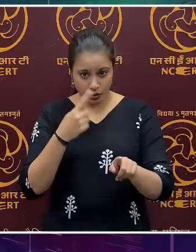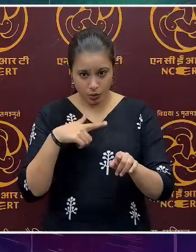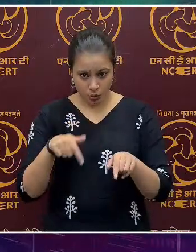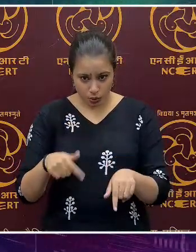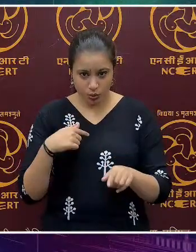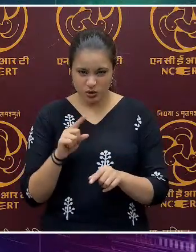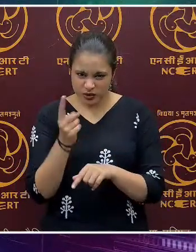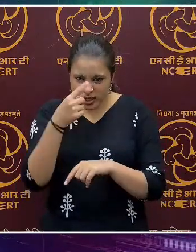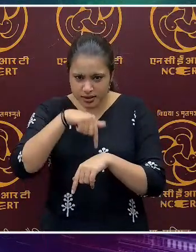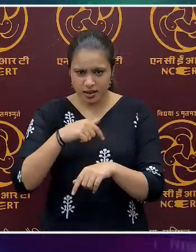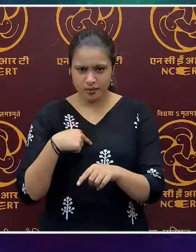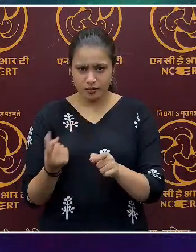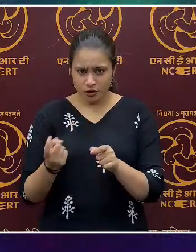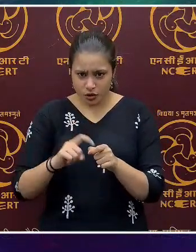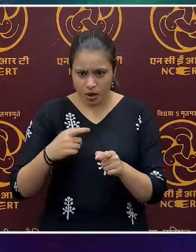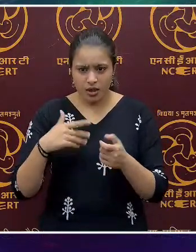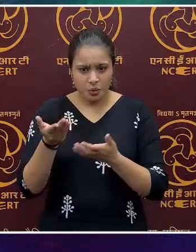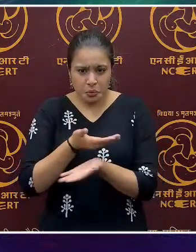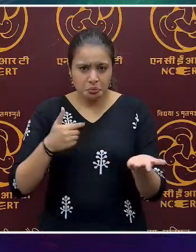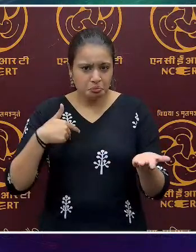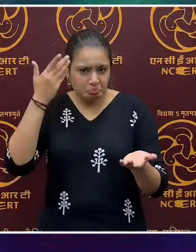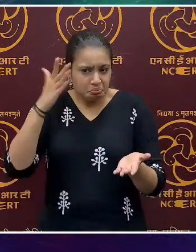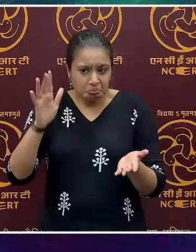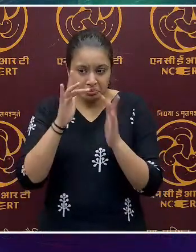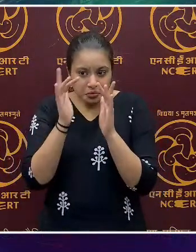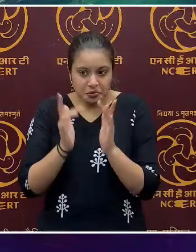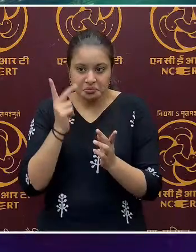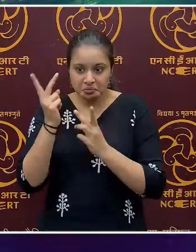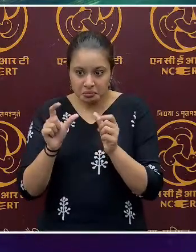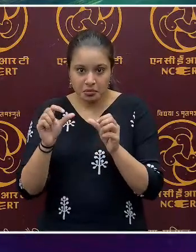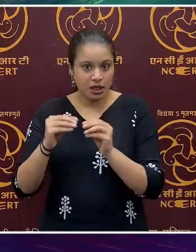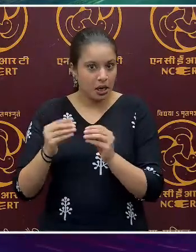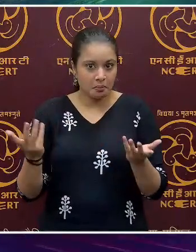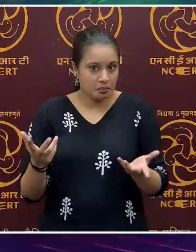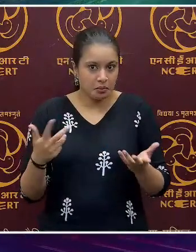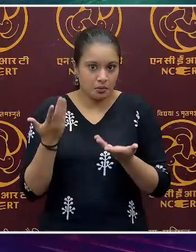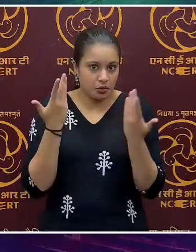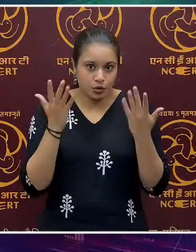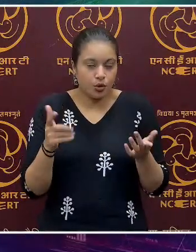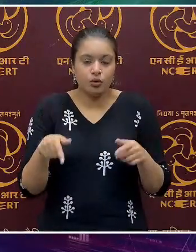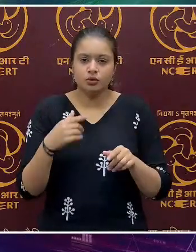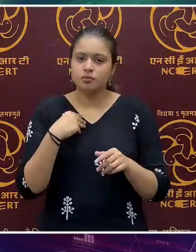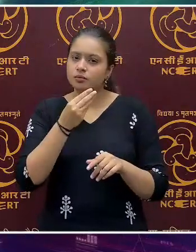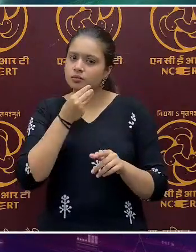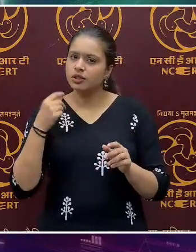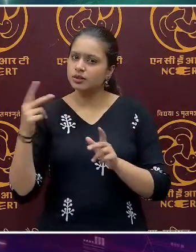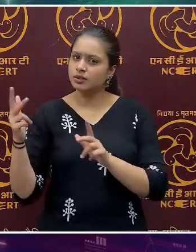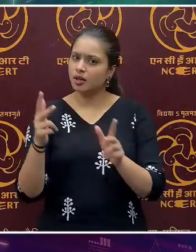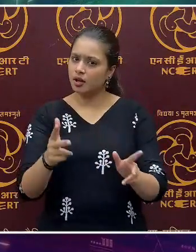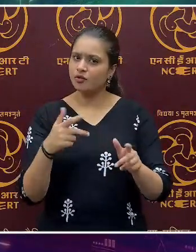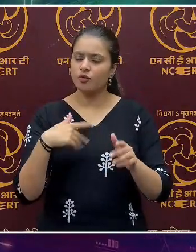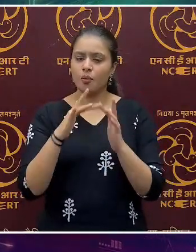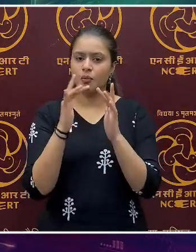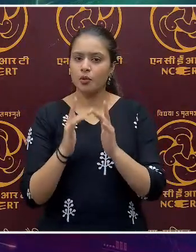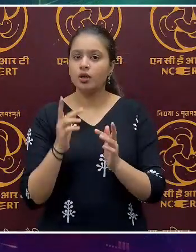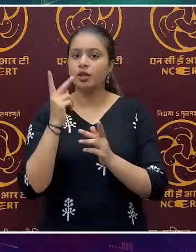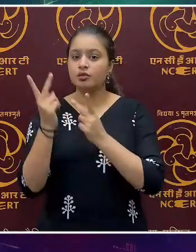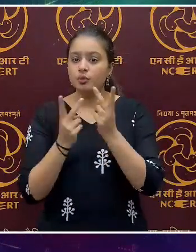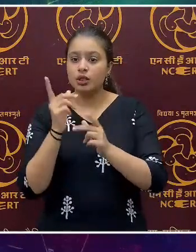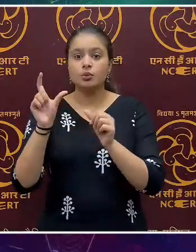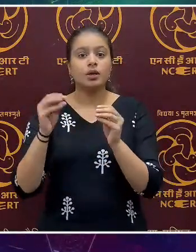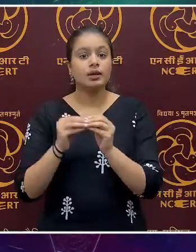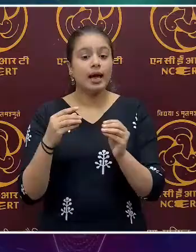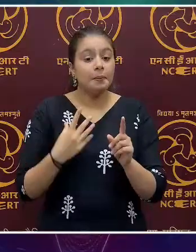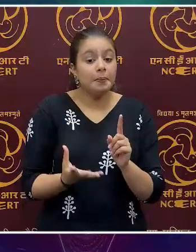for the first time. They don't have any information about virtual labs. In that case, could you please tell them about the virtual labs, where they can